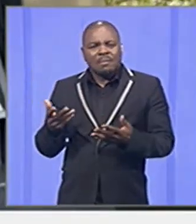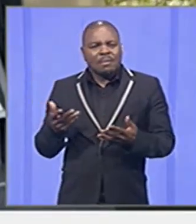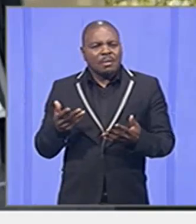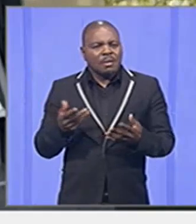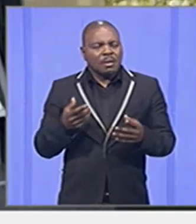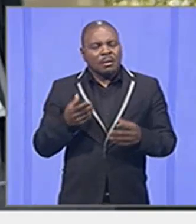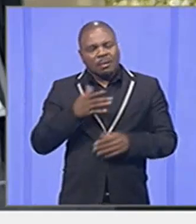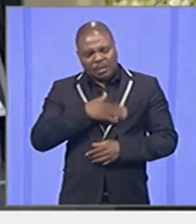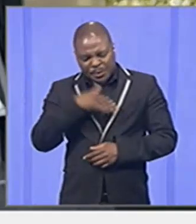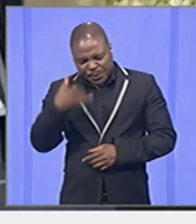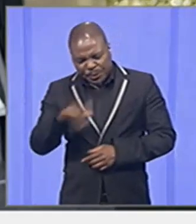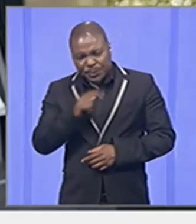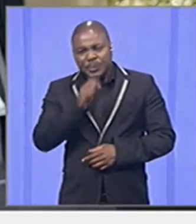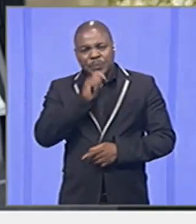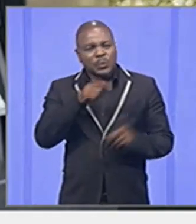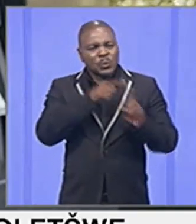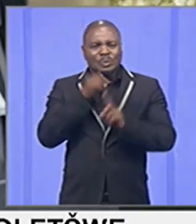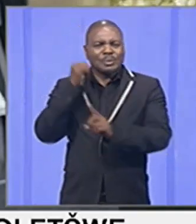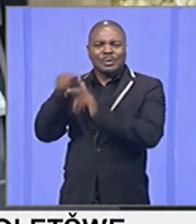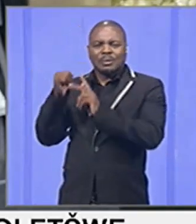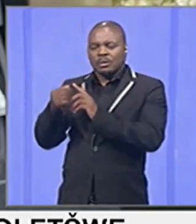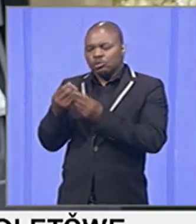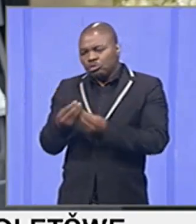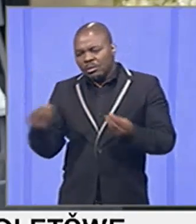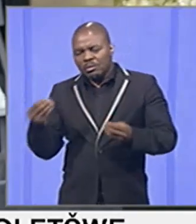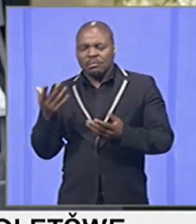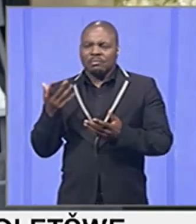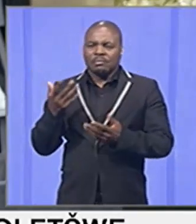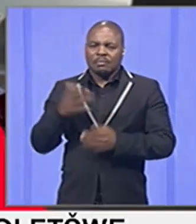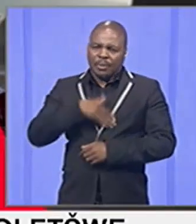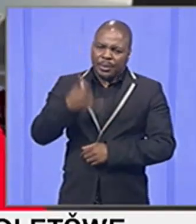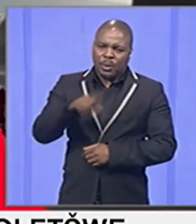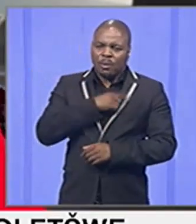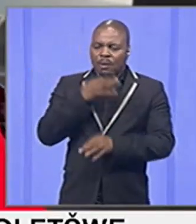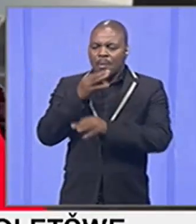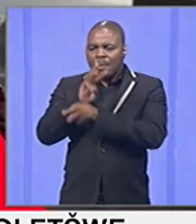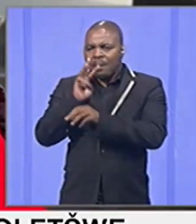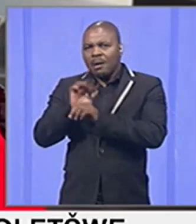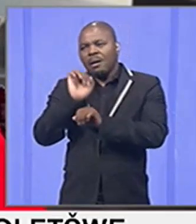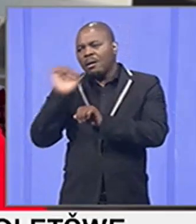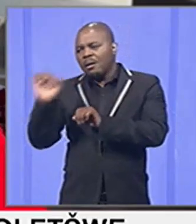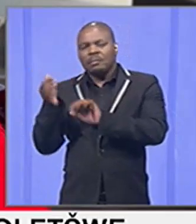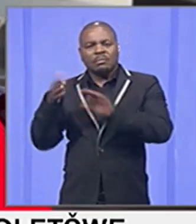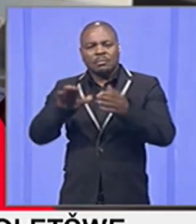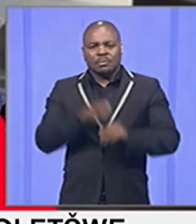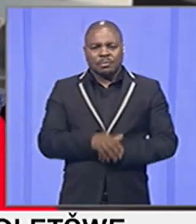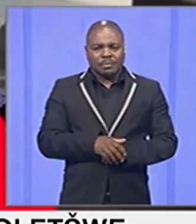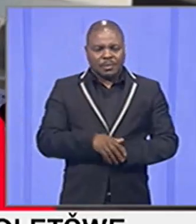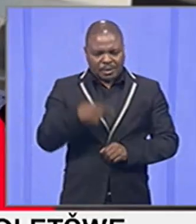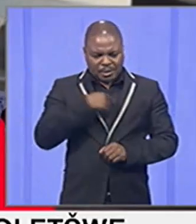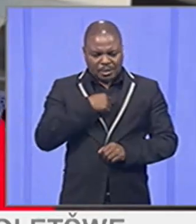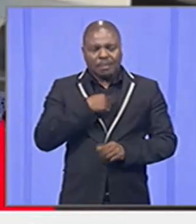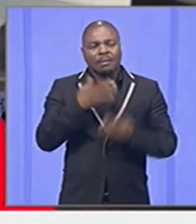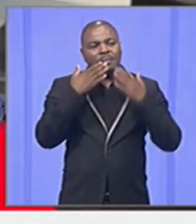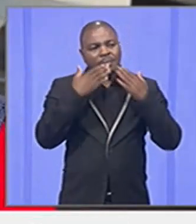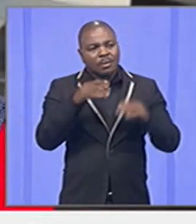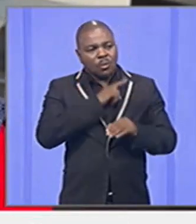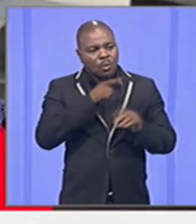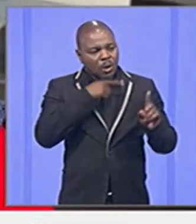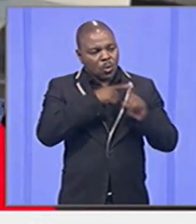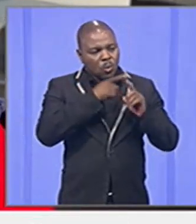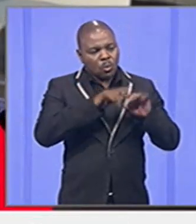go botlhoko go bana go kgaoana le batswadi ba bona. Ke a leboga gobane ga ka sa ba gona mo